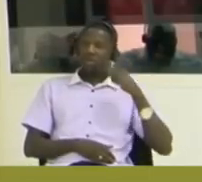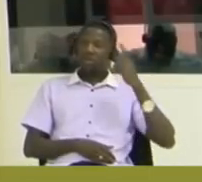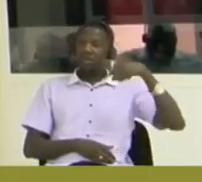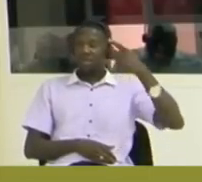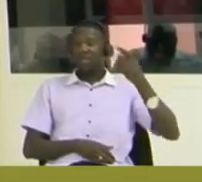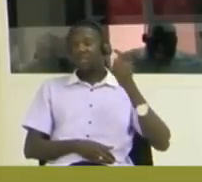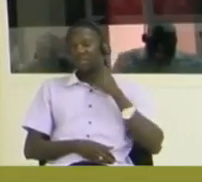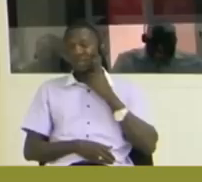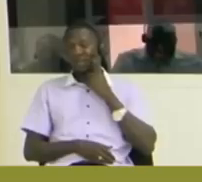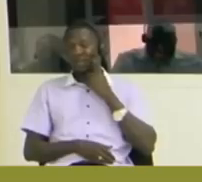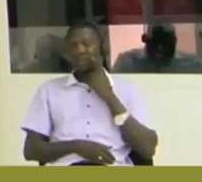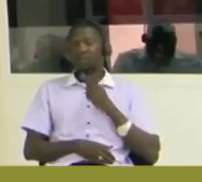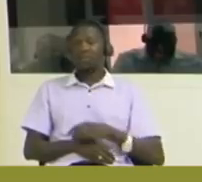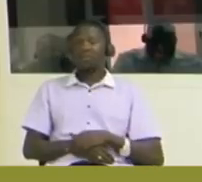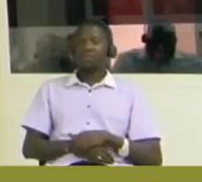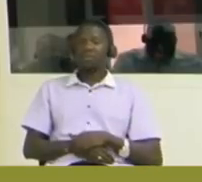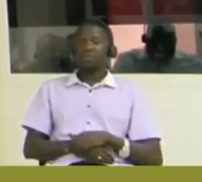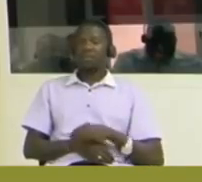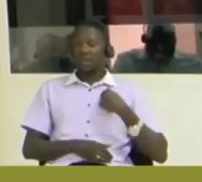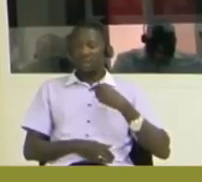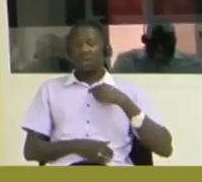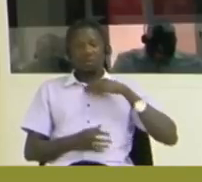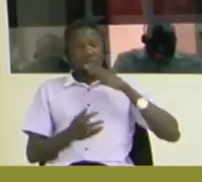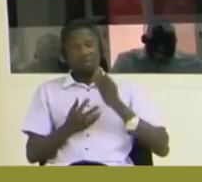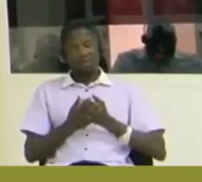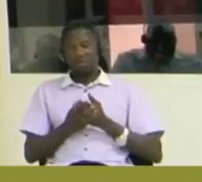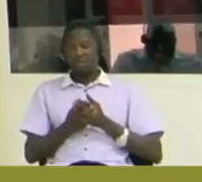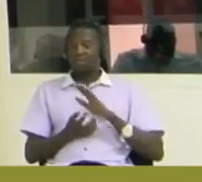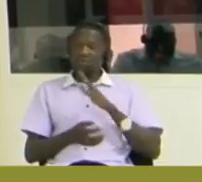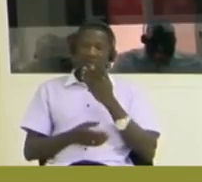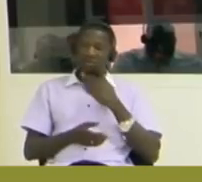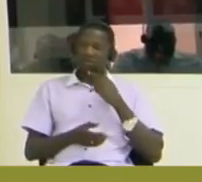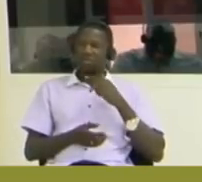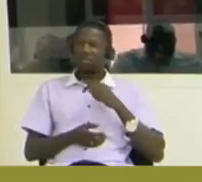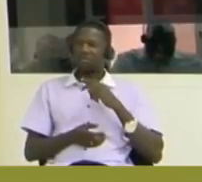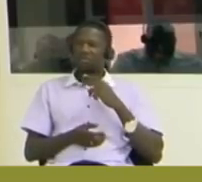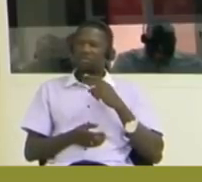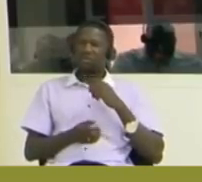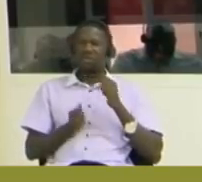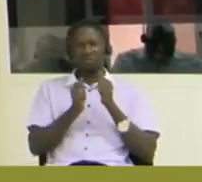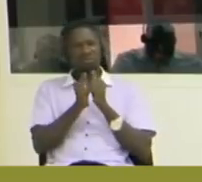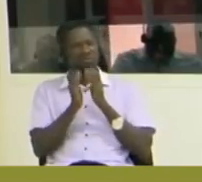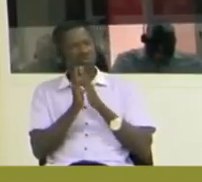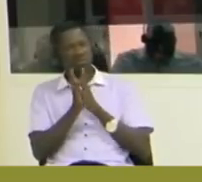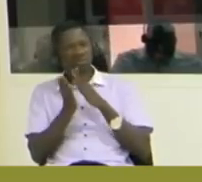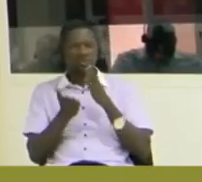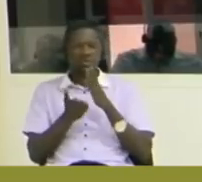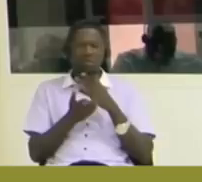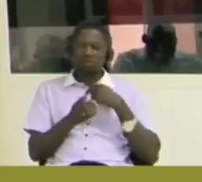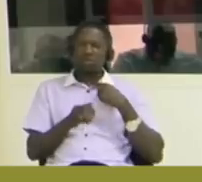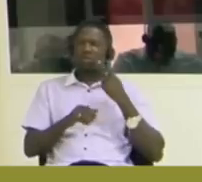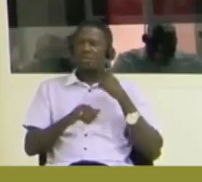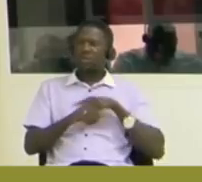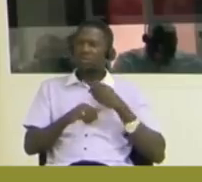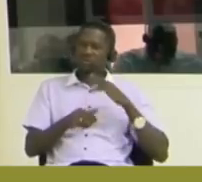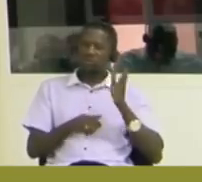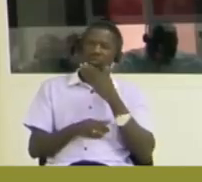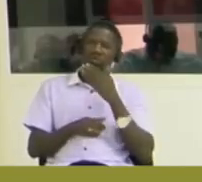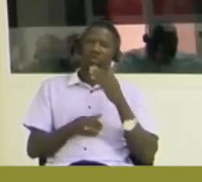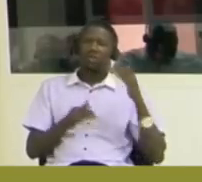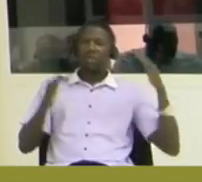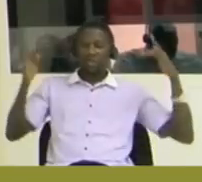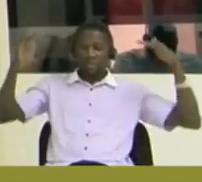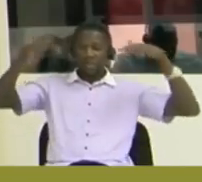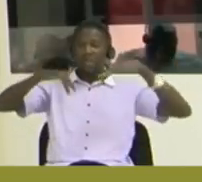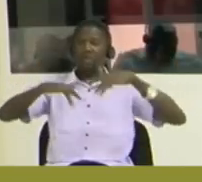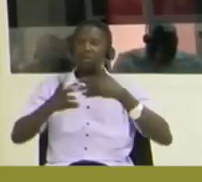day, I believe it must have been a weekend, so my routine would have been to go to the stadium in the